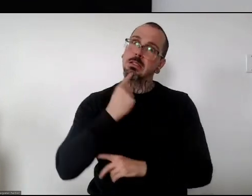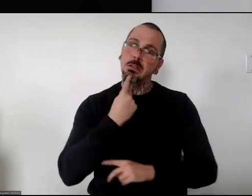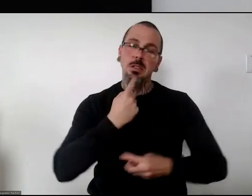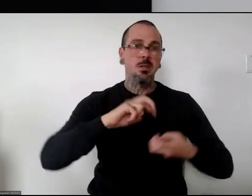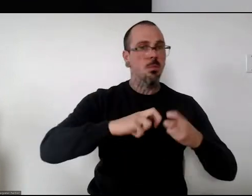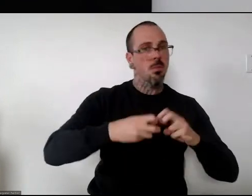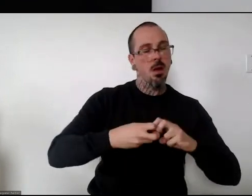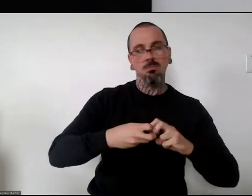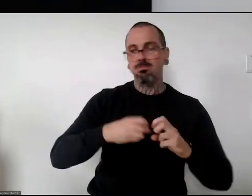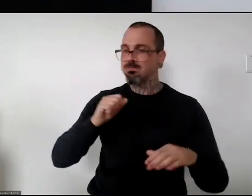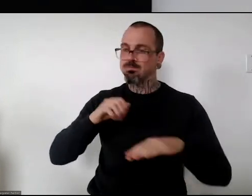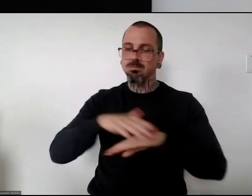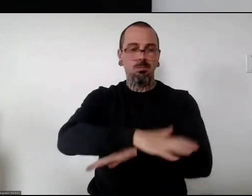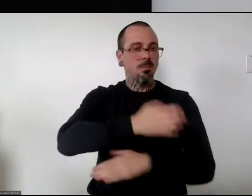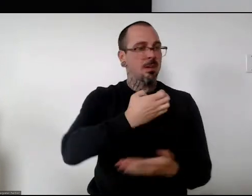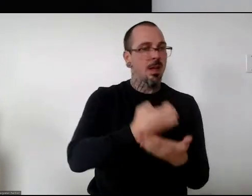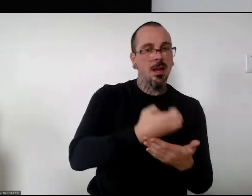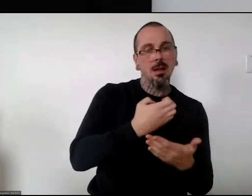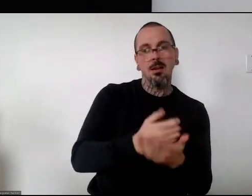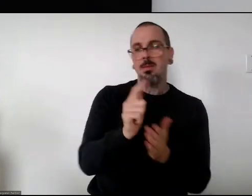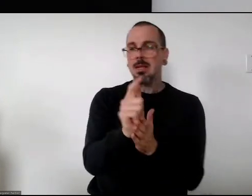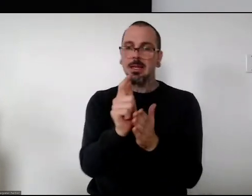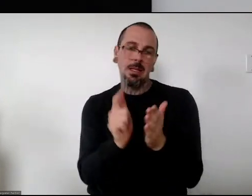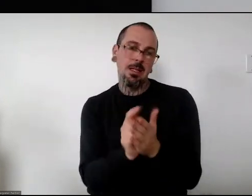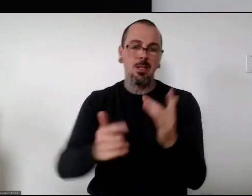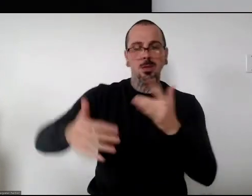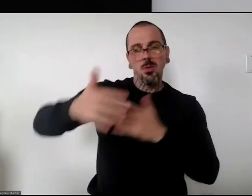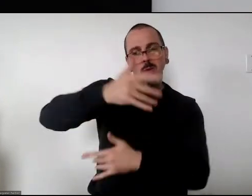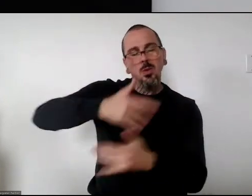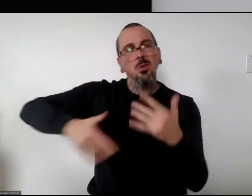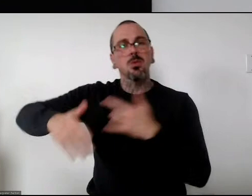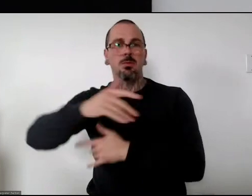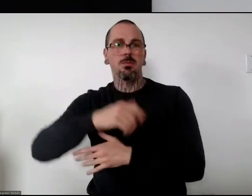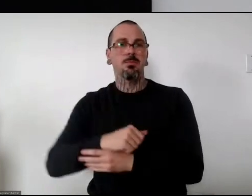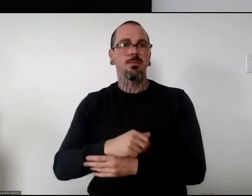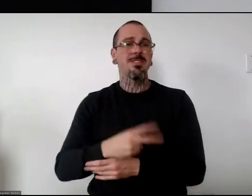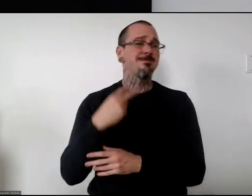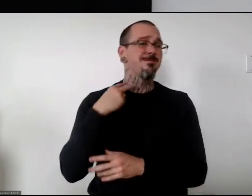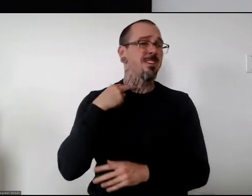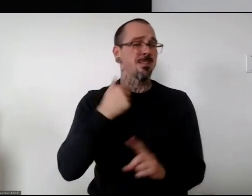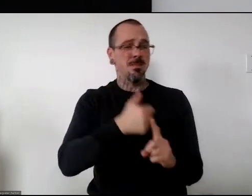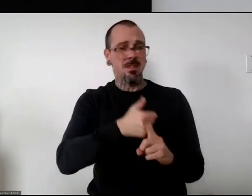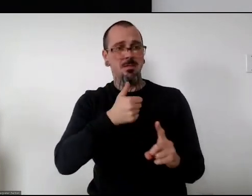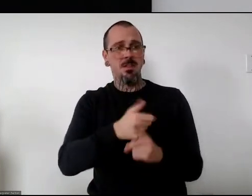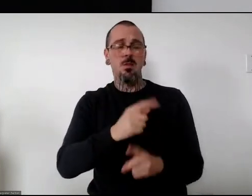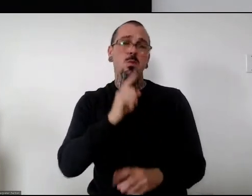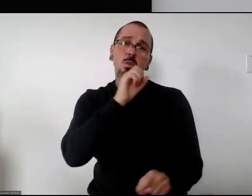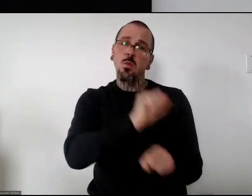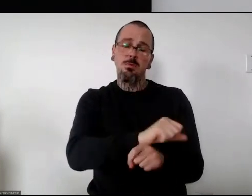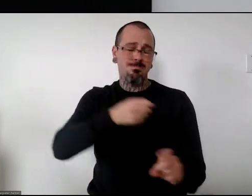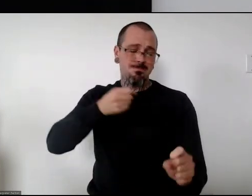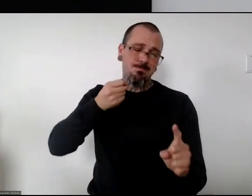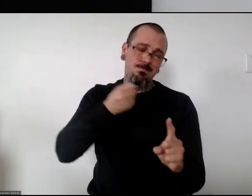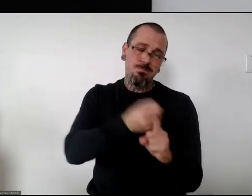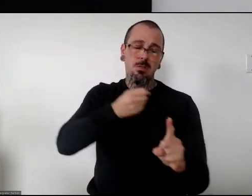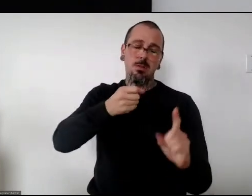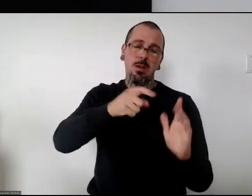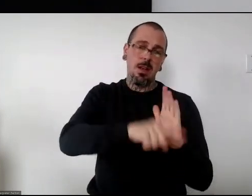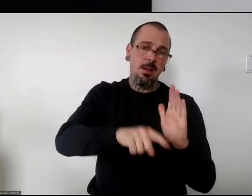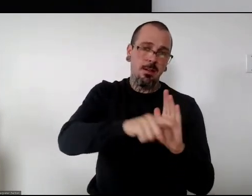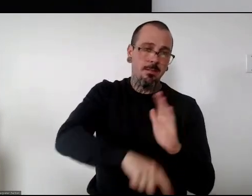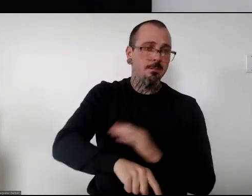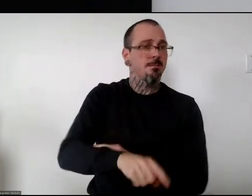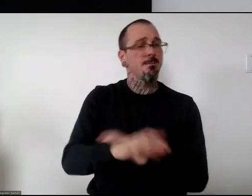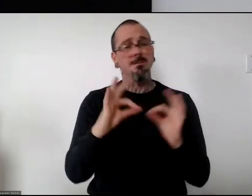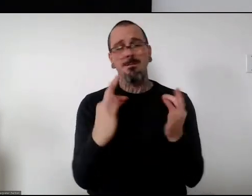political issue that has devastating impacts on victims, families, and communities. According to